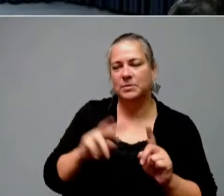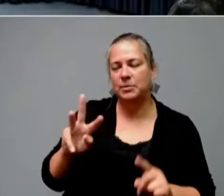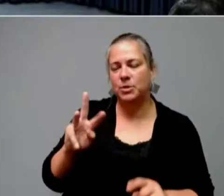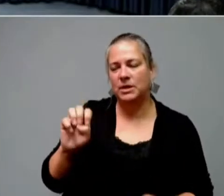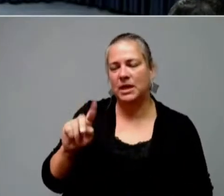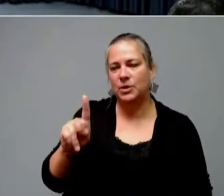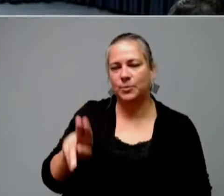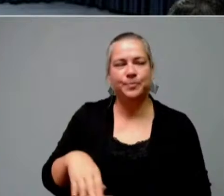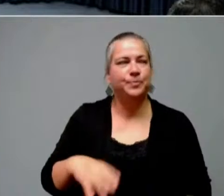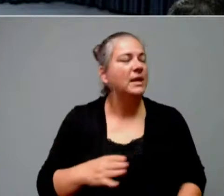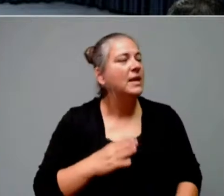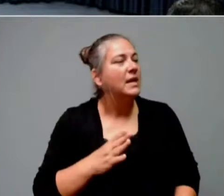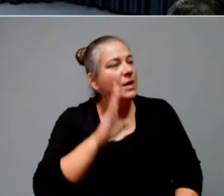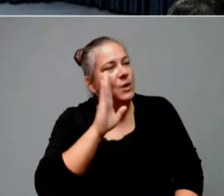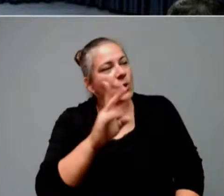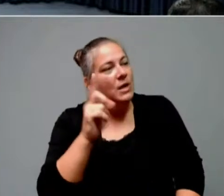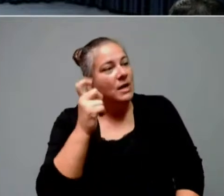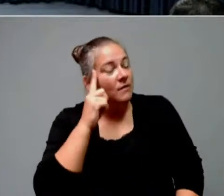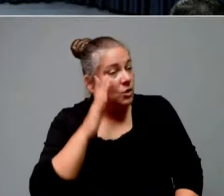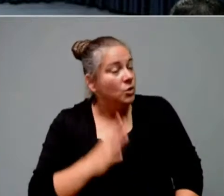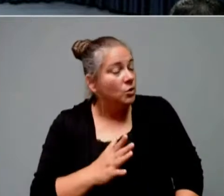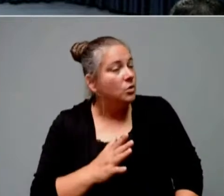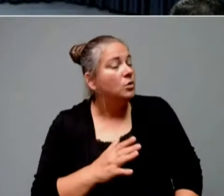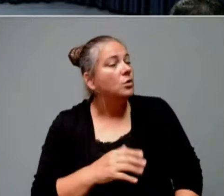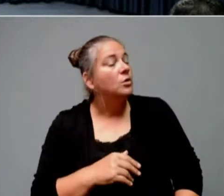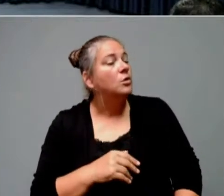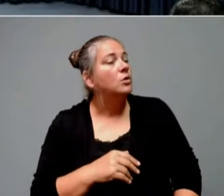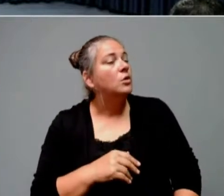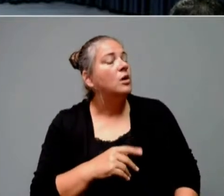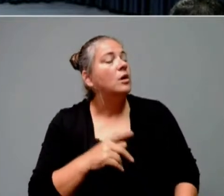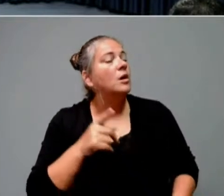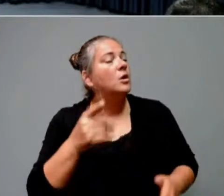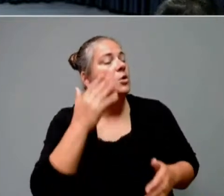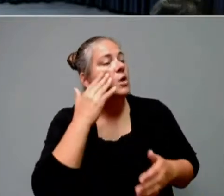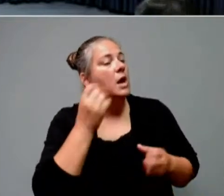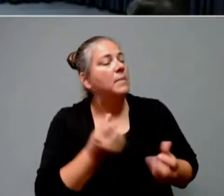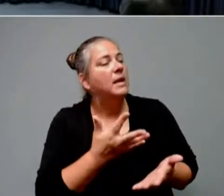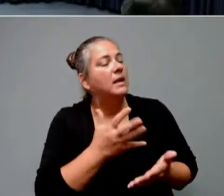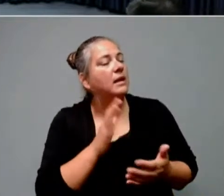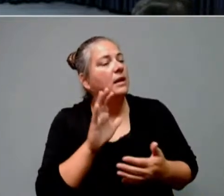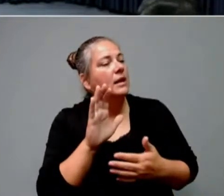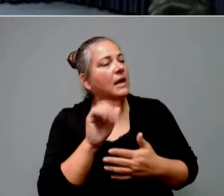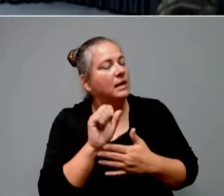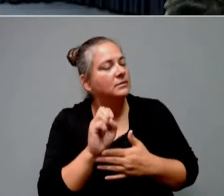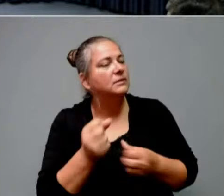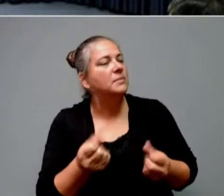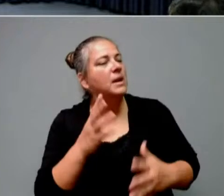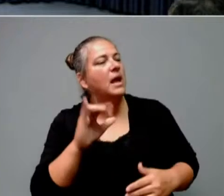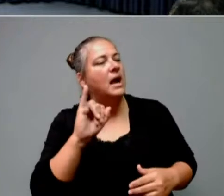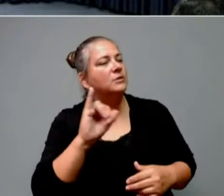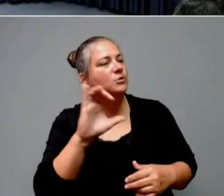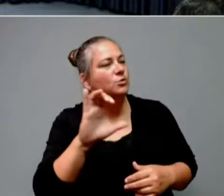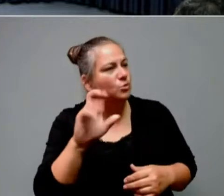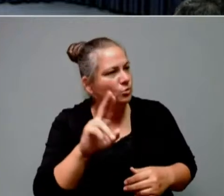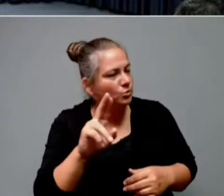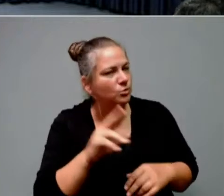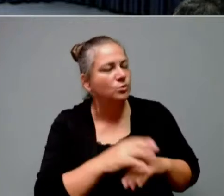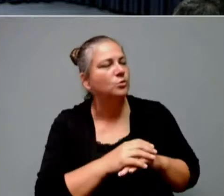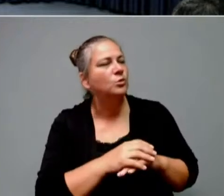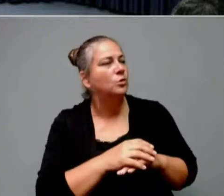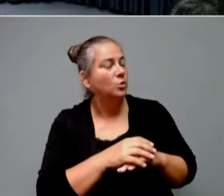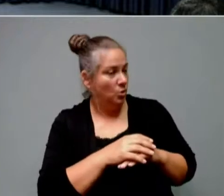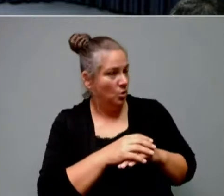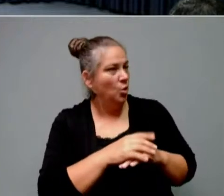Hi, Governor. With the number of cases and hospital ICU capacity expected to surpass previous